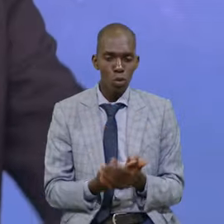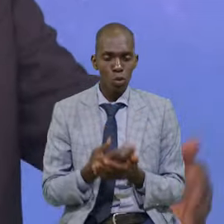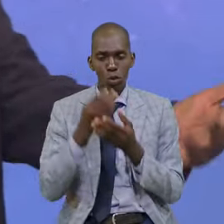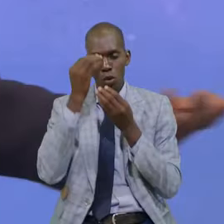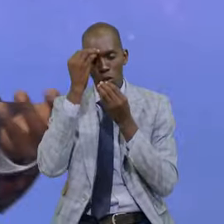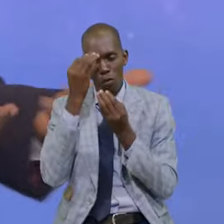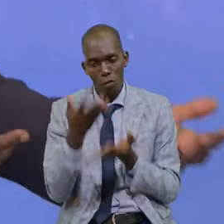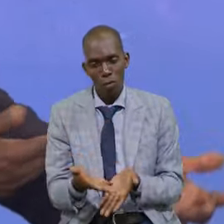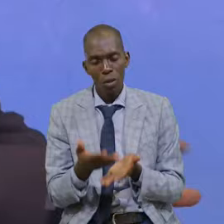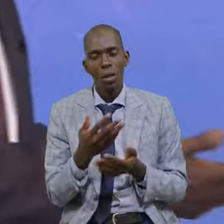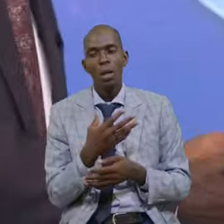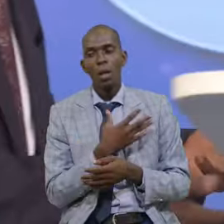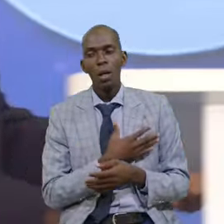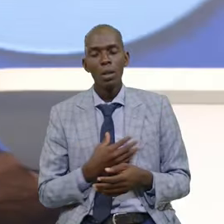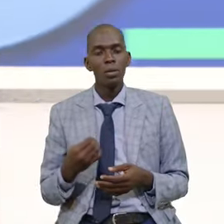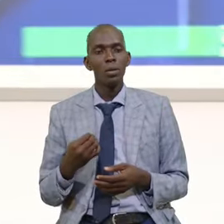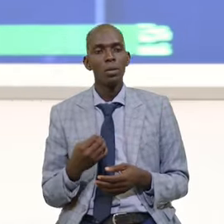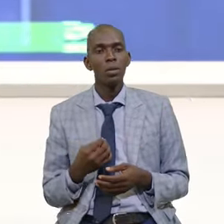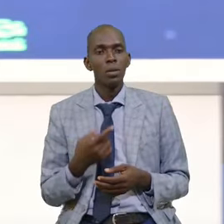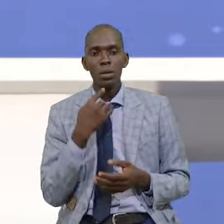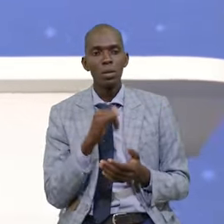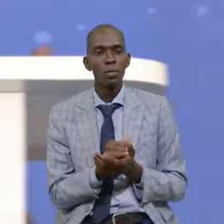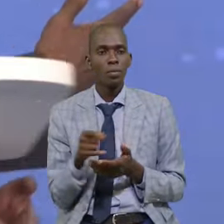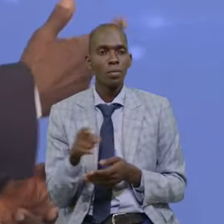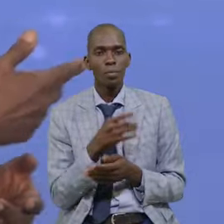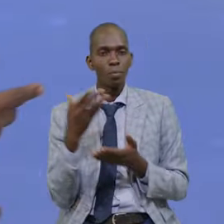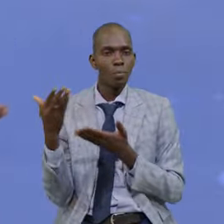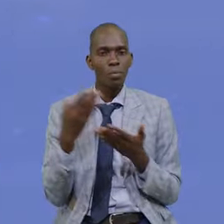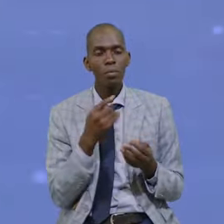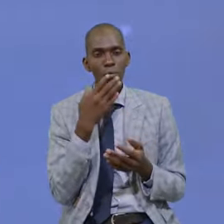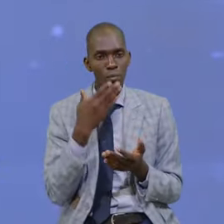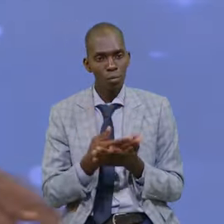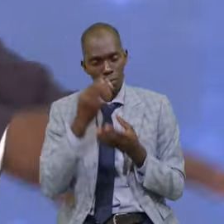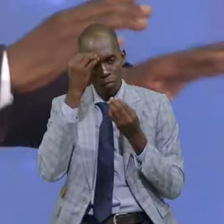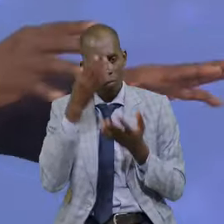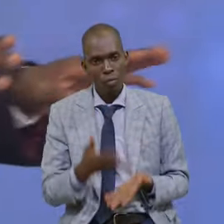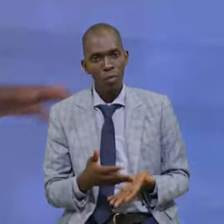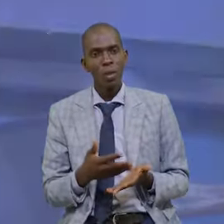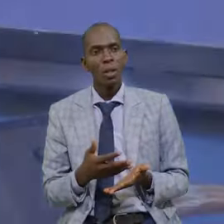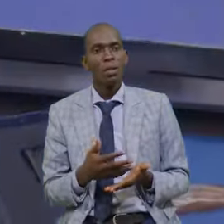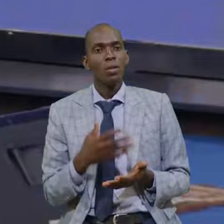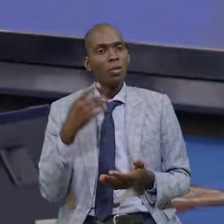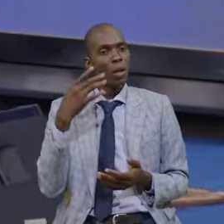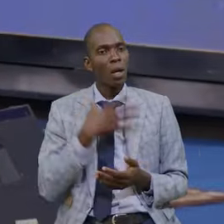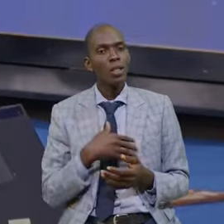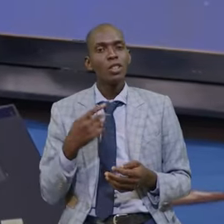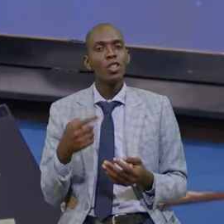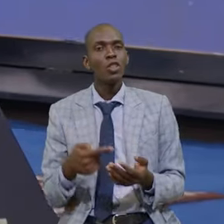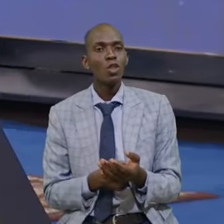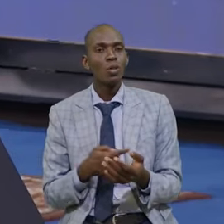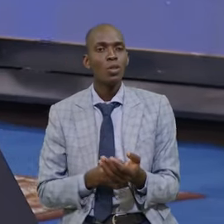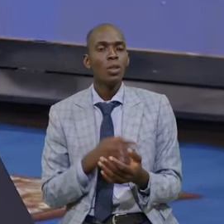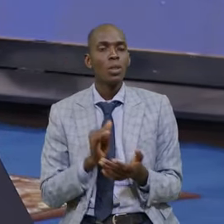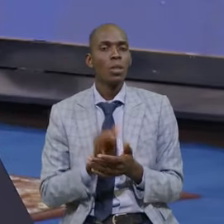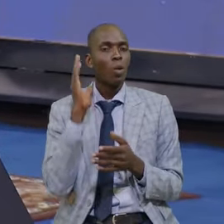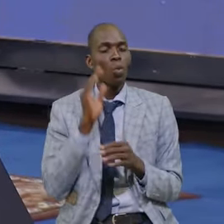tidings. And it says, and they bring the good tidings and the gospel that will set us free.